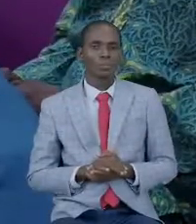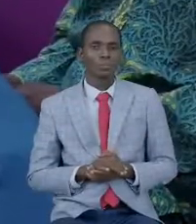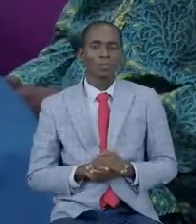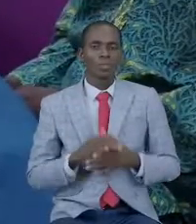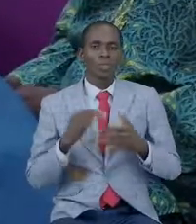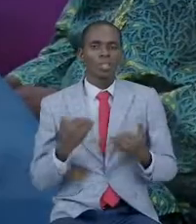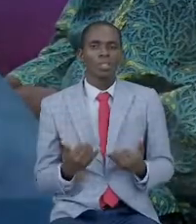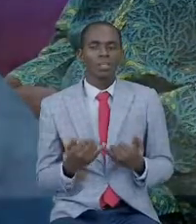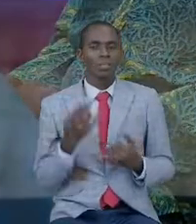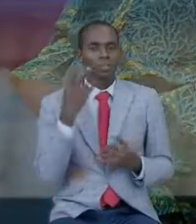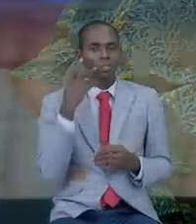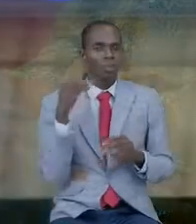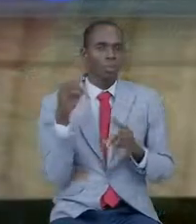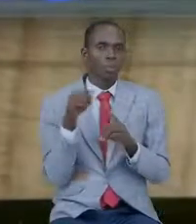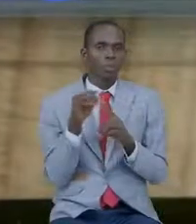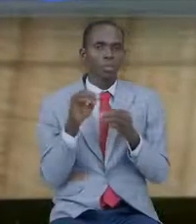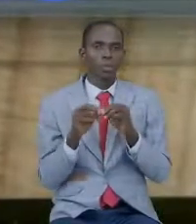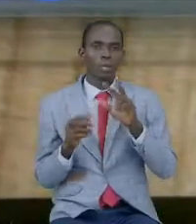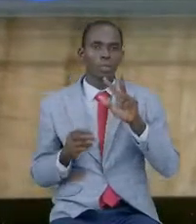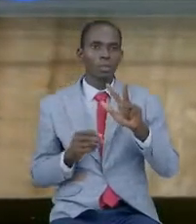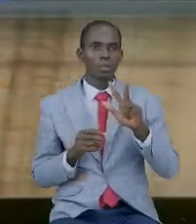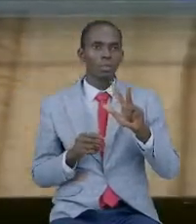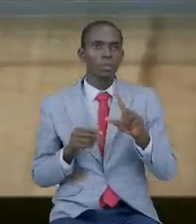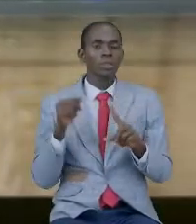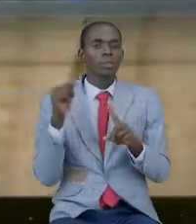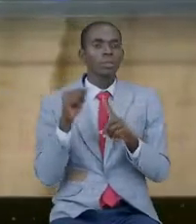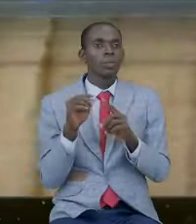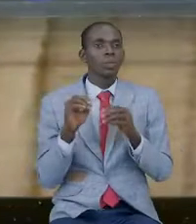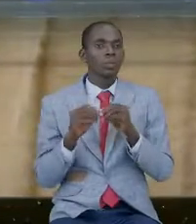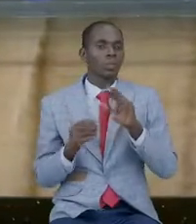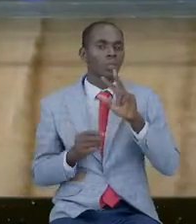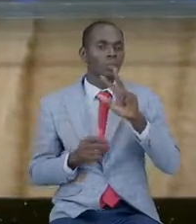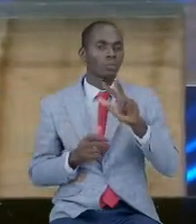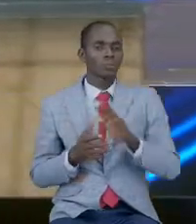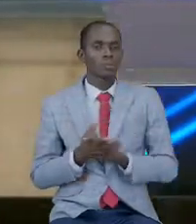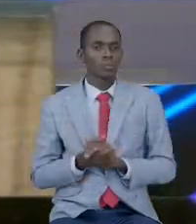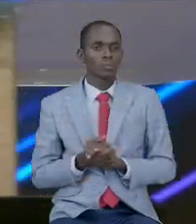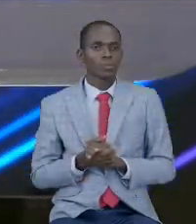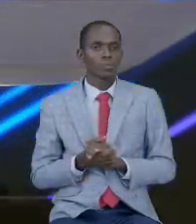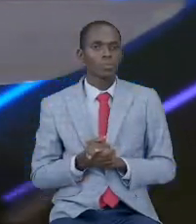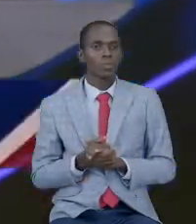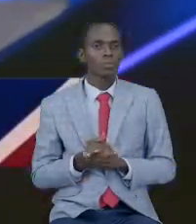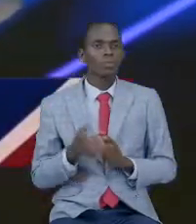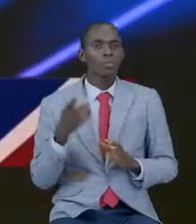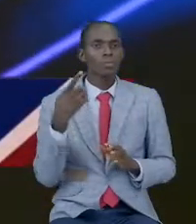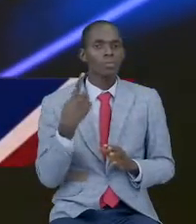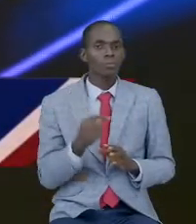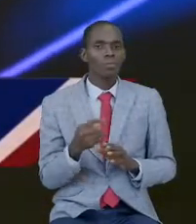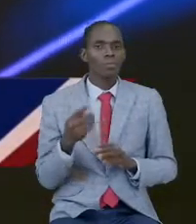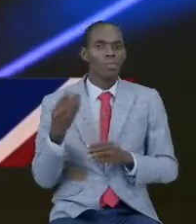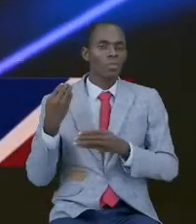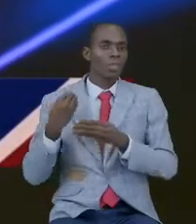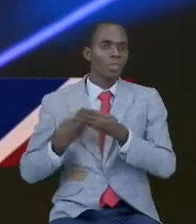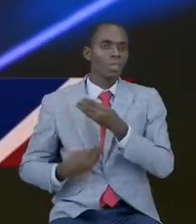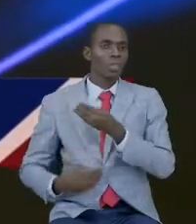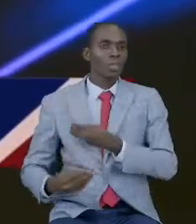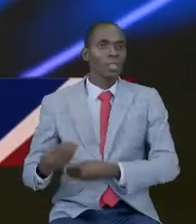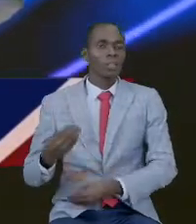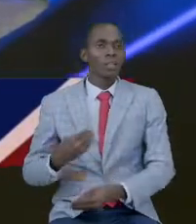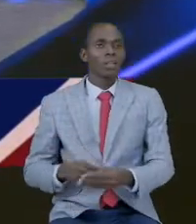coming now to point number three. Point number three, the inheritance of